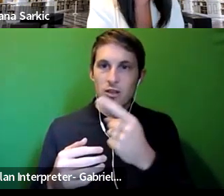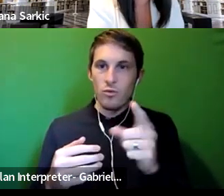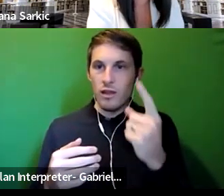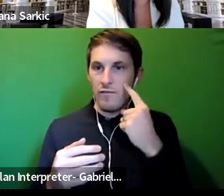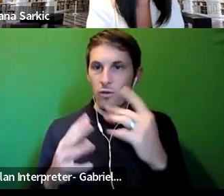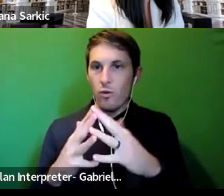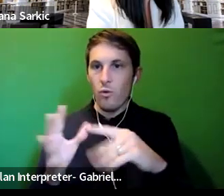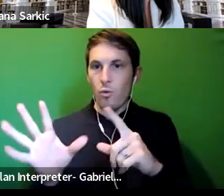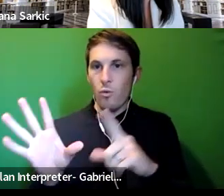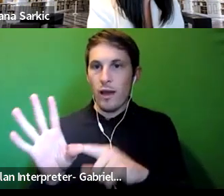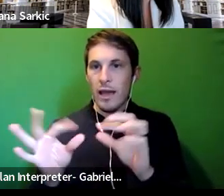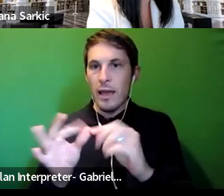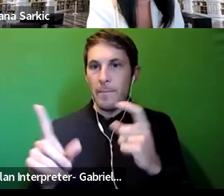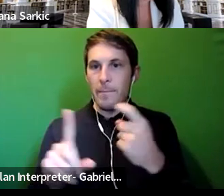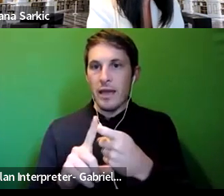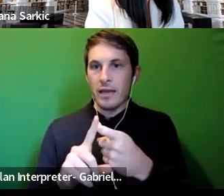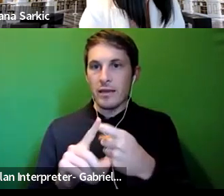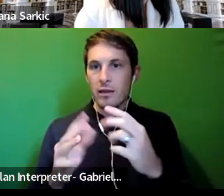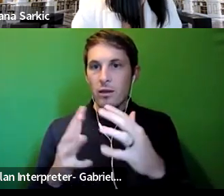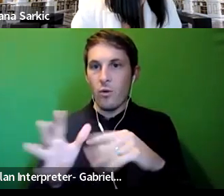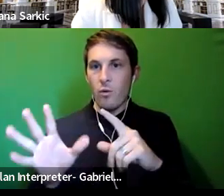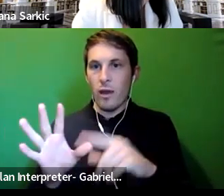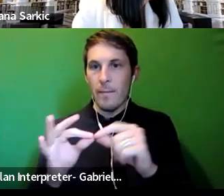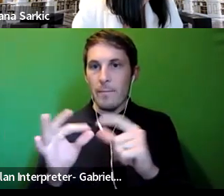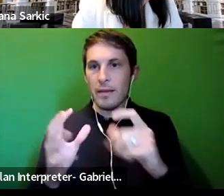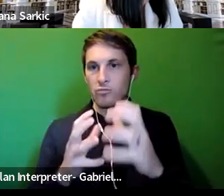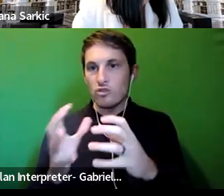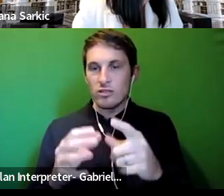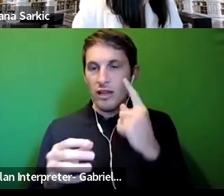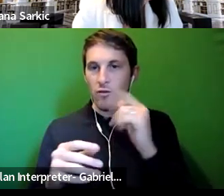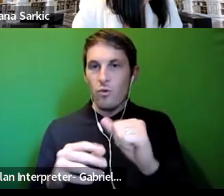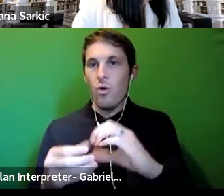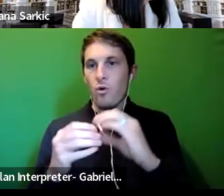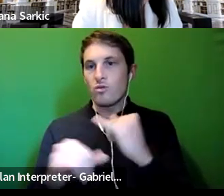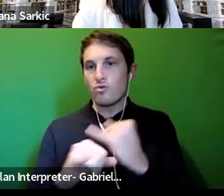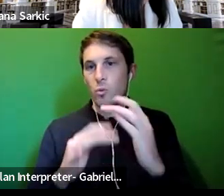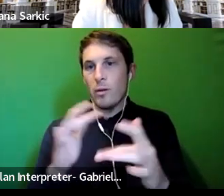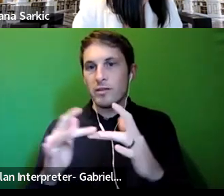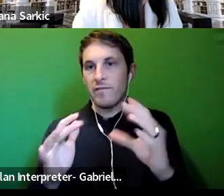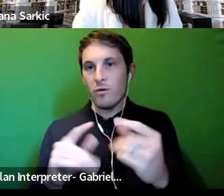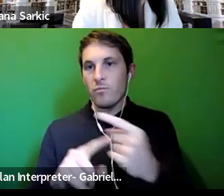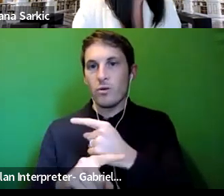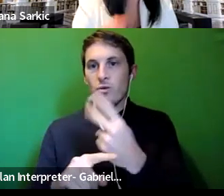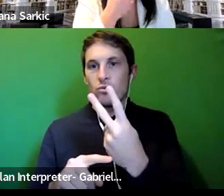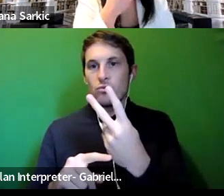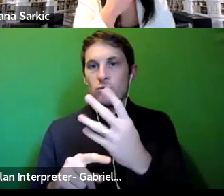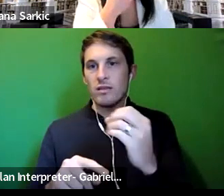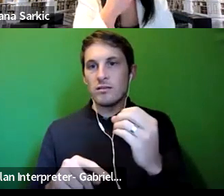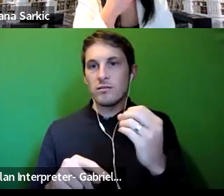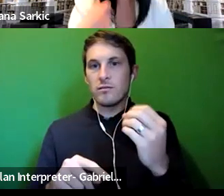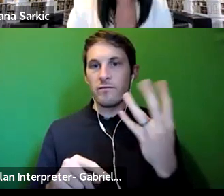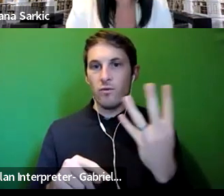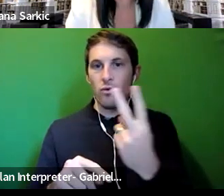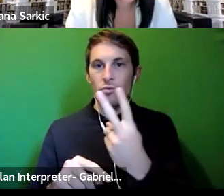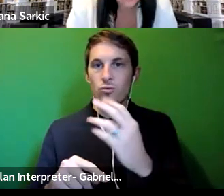Wayback Machine if you haven't used it online, and go back to your own institution's website from 2000, 2004, 2002,